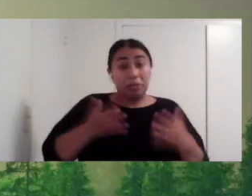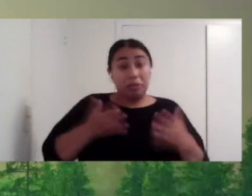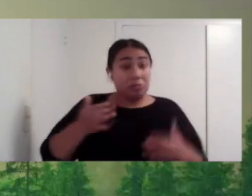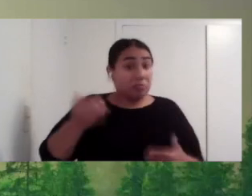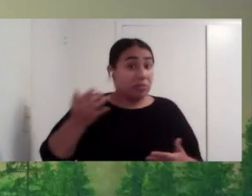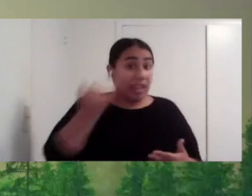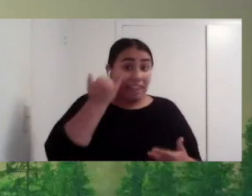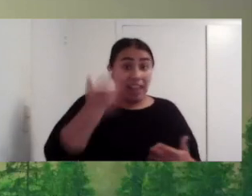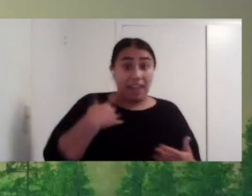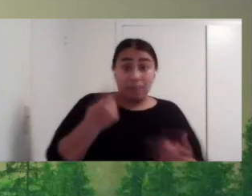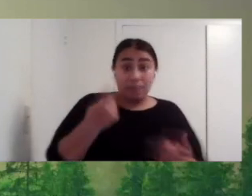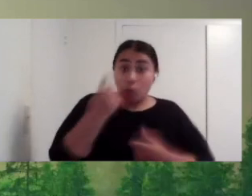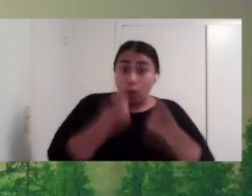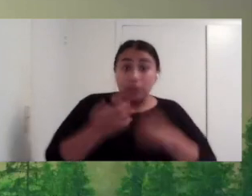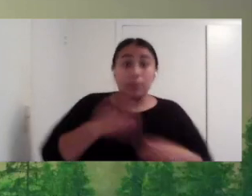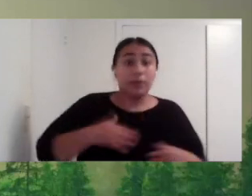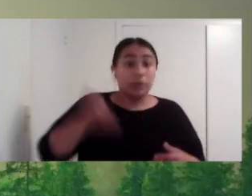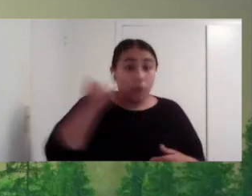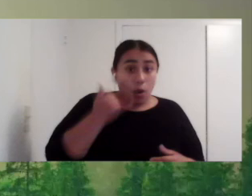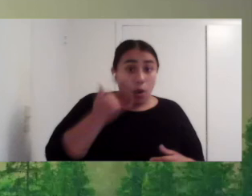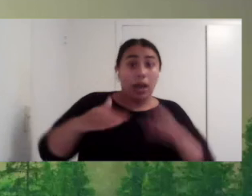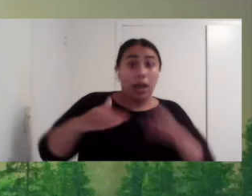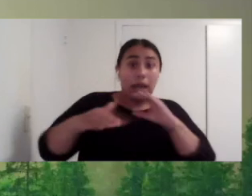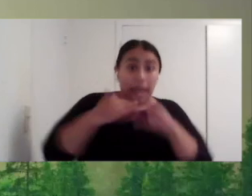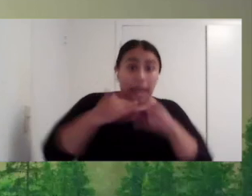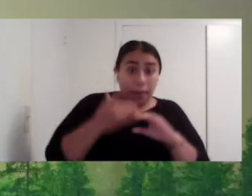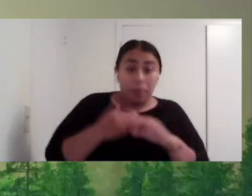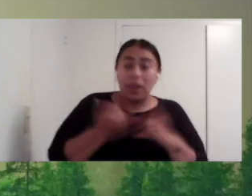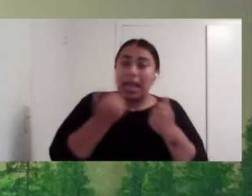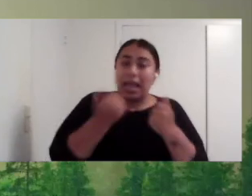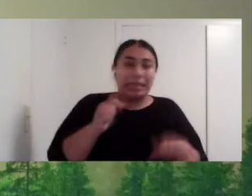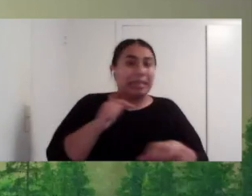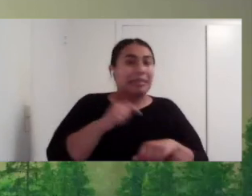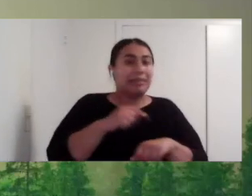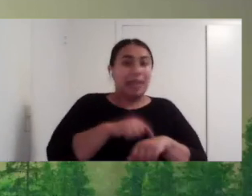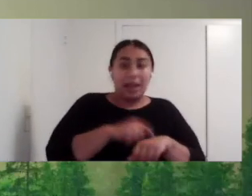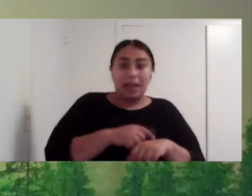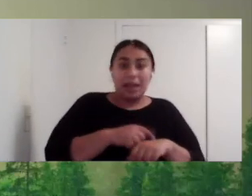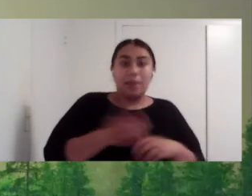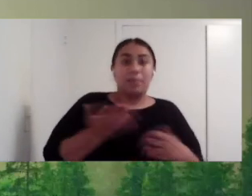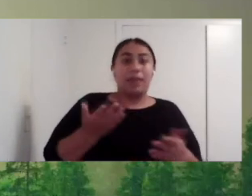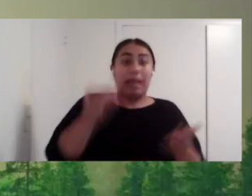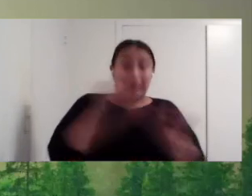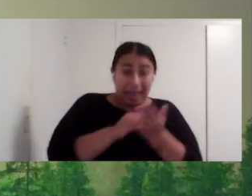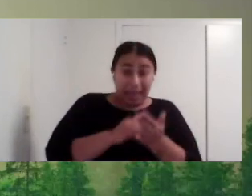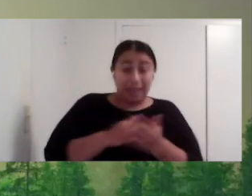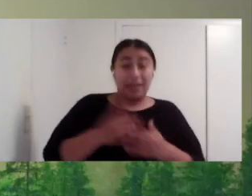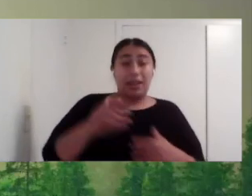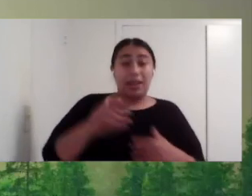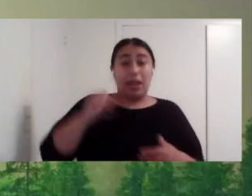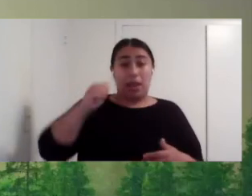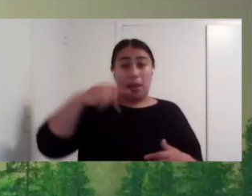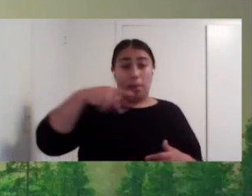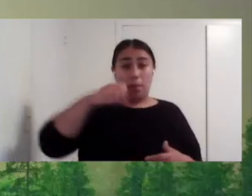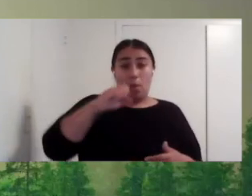it. The further you are away from the equator, cold air climate countries have an increased incidence of MS as well.